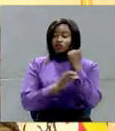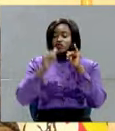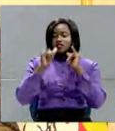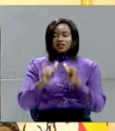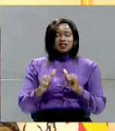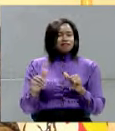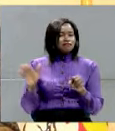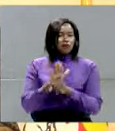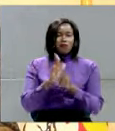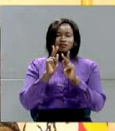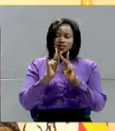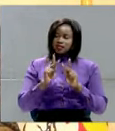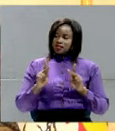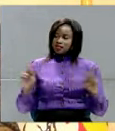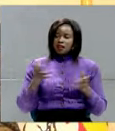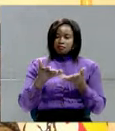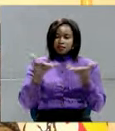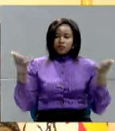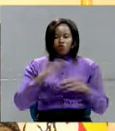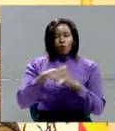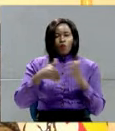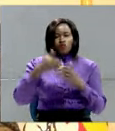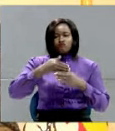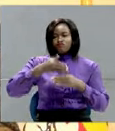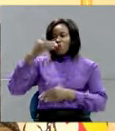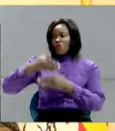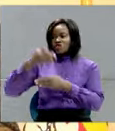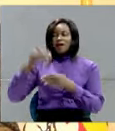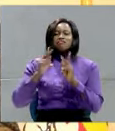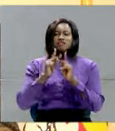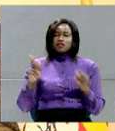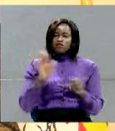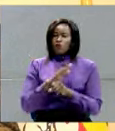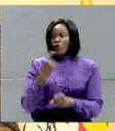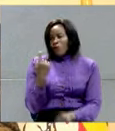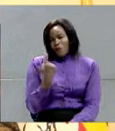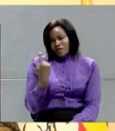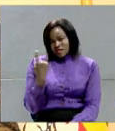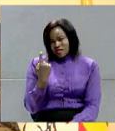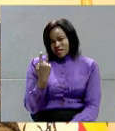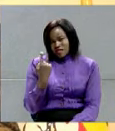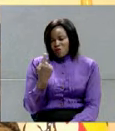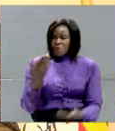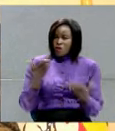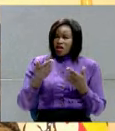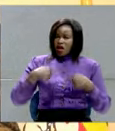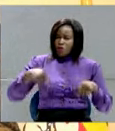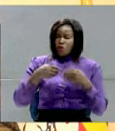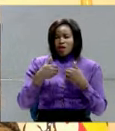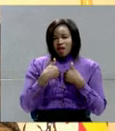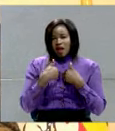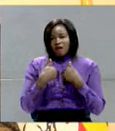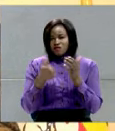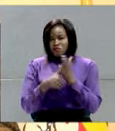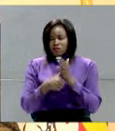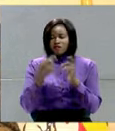peaceful. All our borders are peaceful, save for where we have a threat from the Allied Democratic